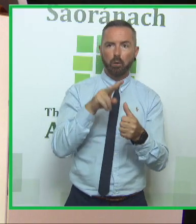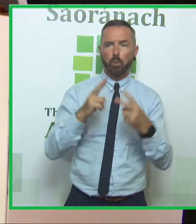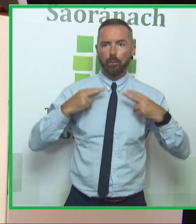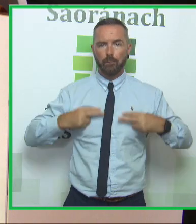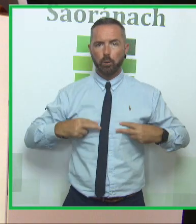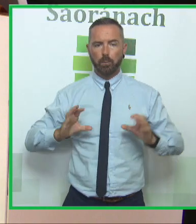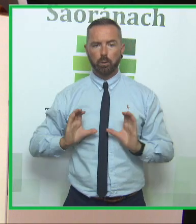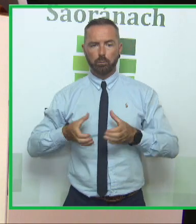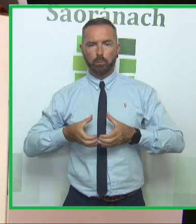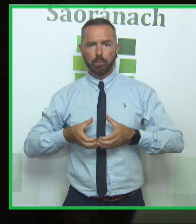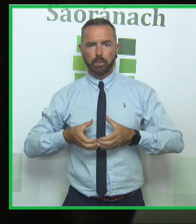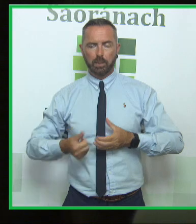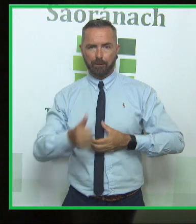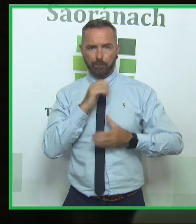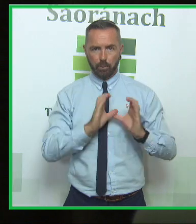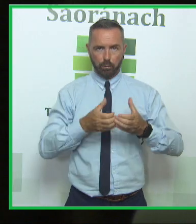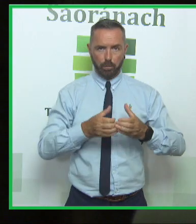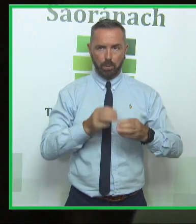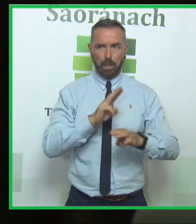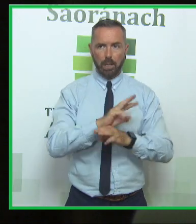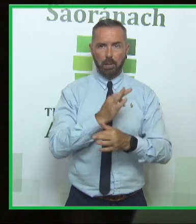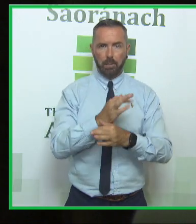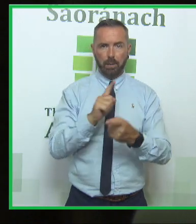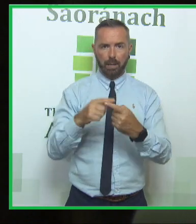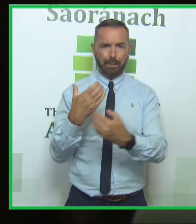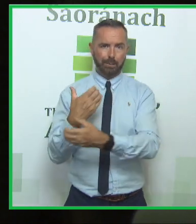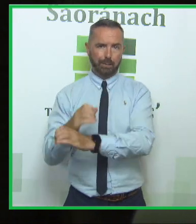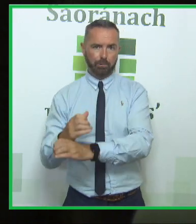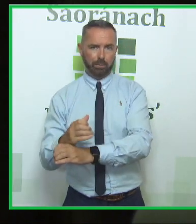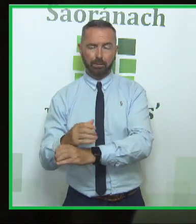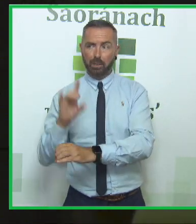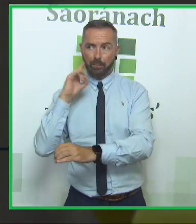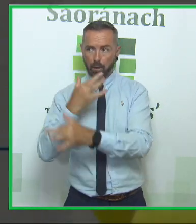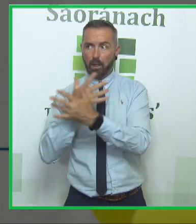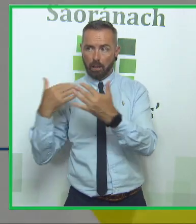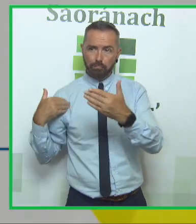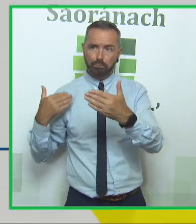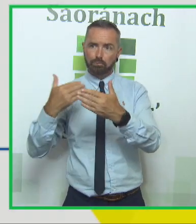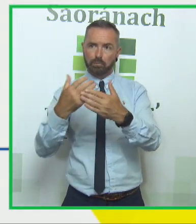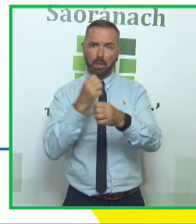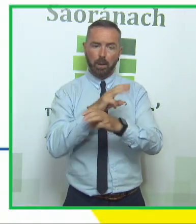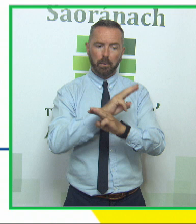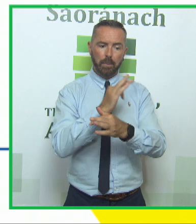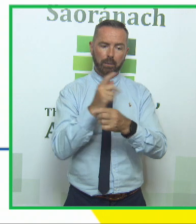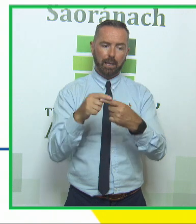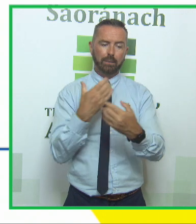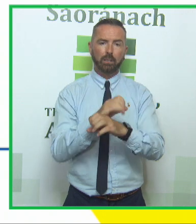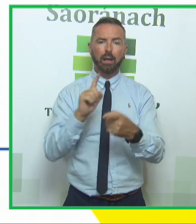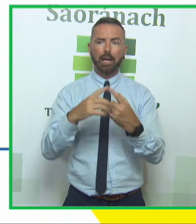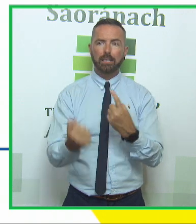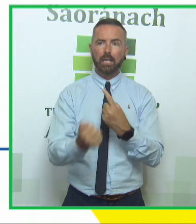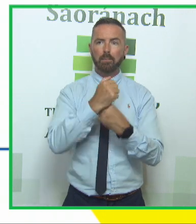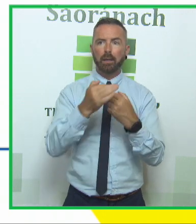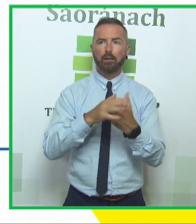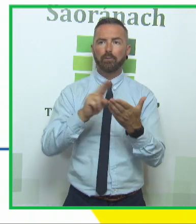groups. The first is parents and children, and you've heard quite a bit about parents and children already today. The impact of drug use